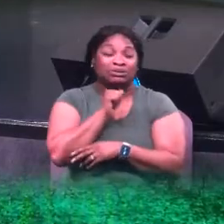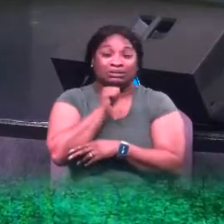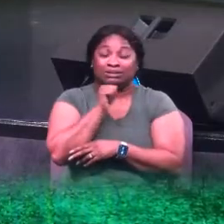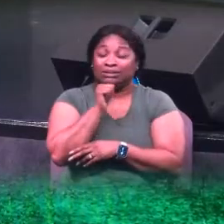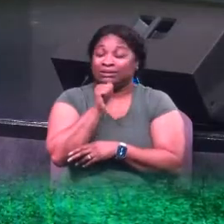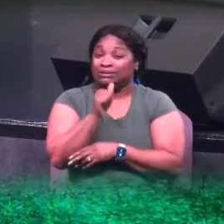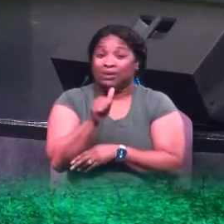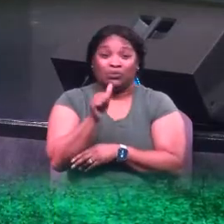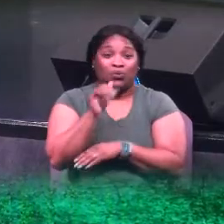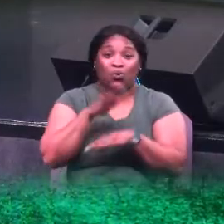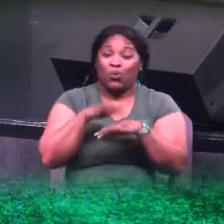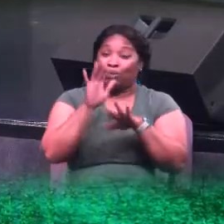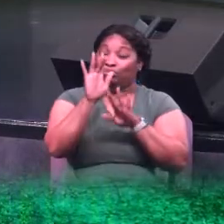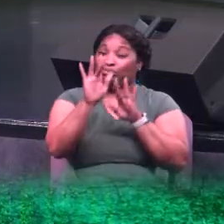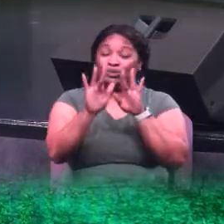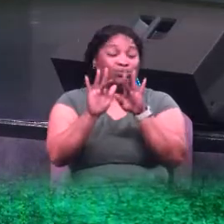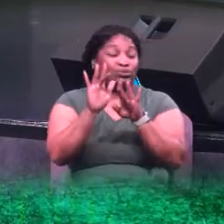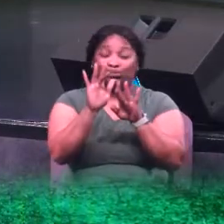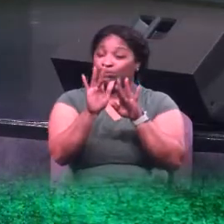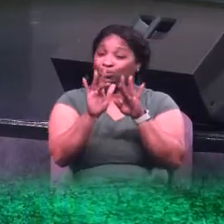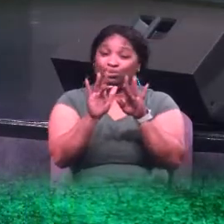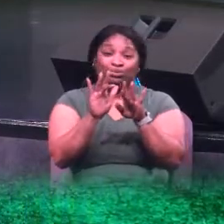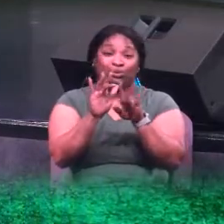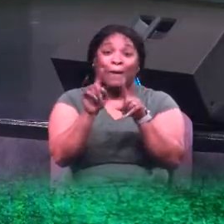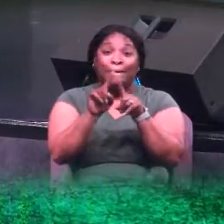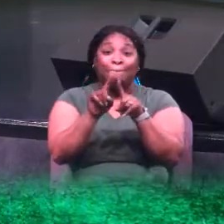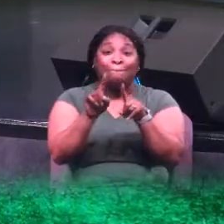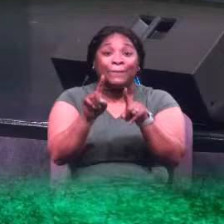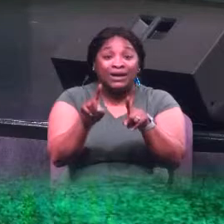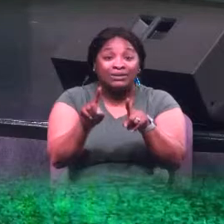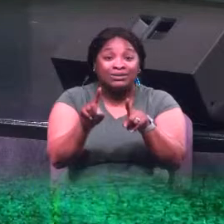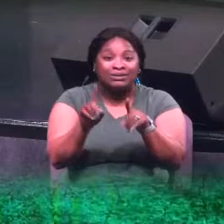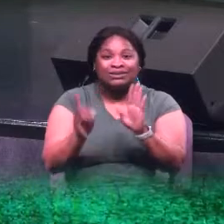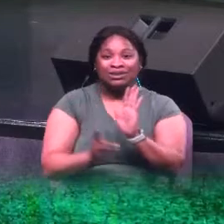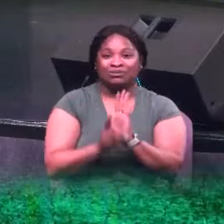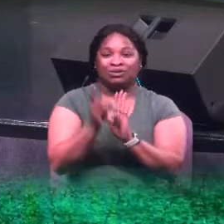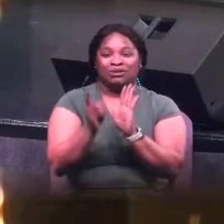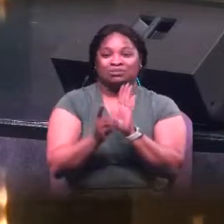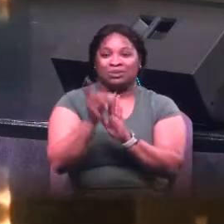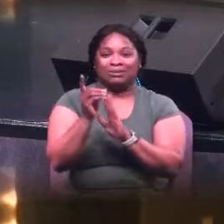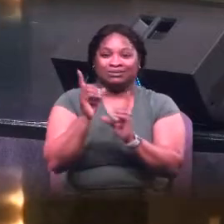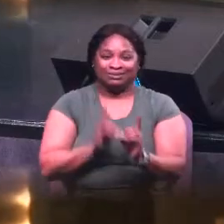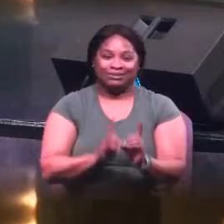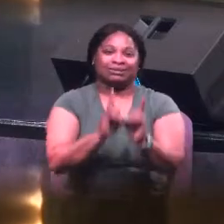on miracles, but it's on development of